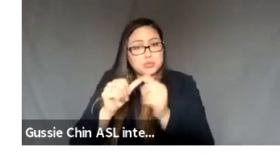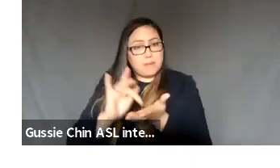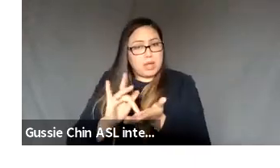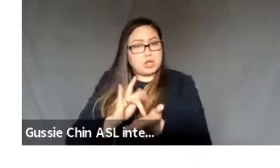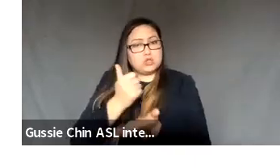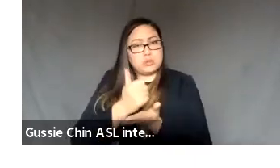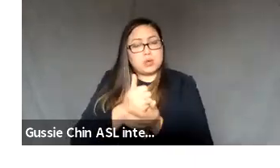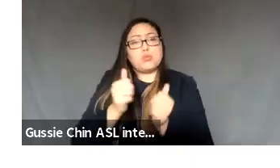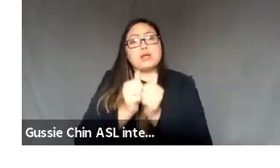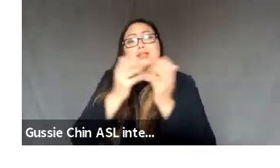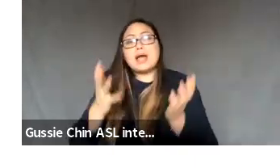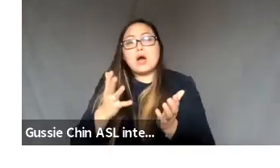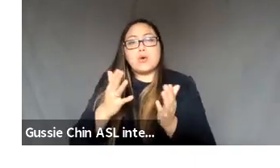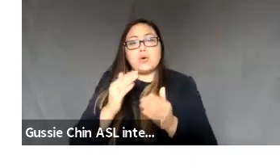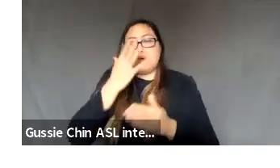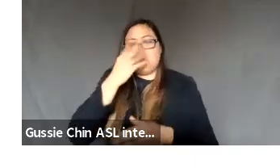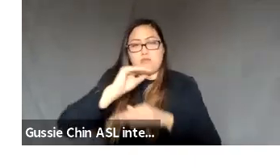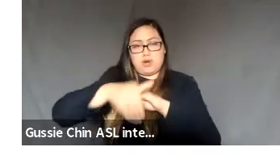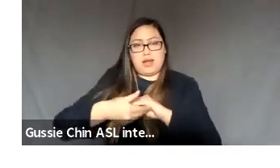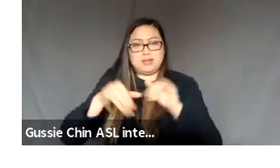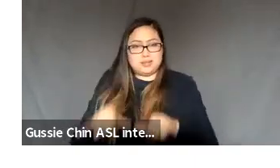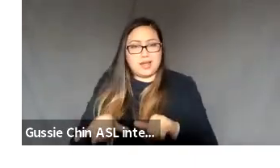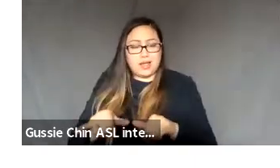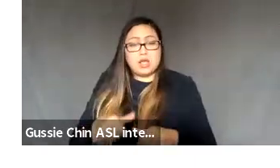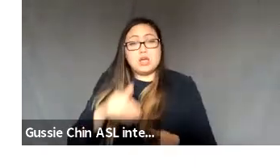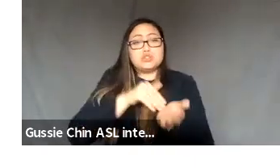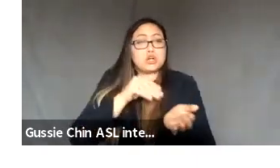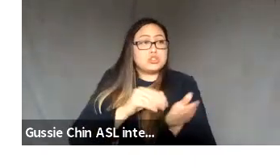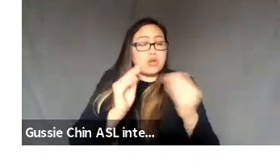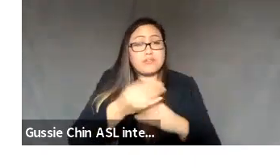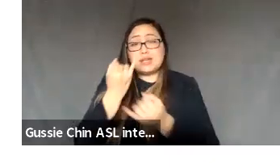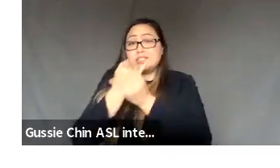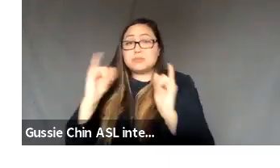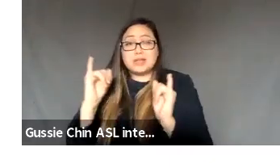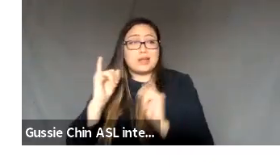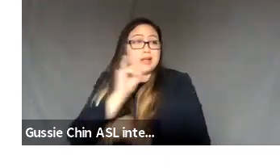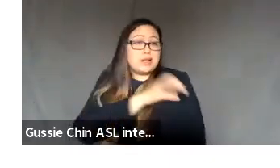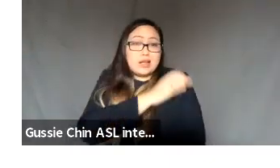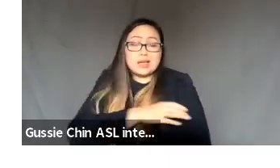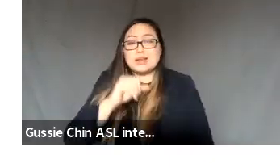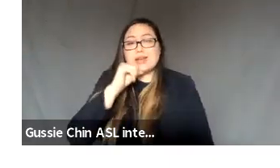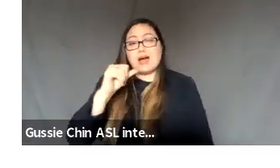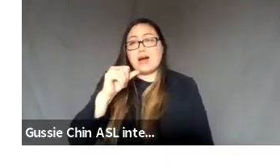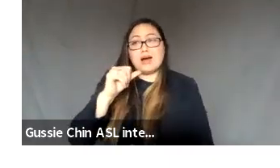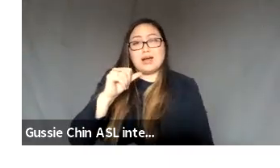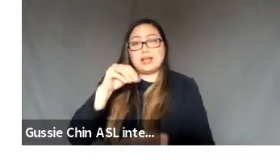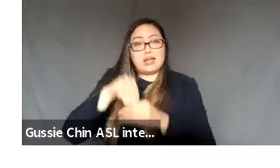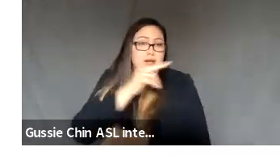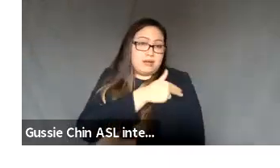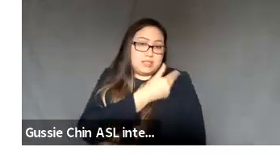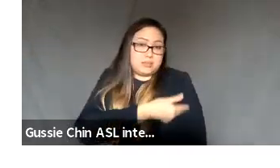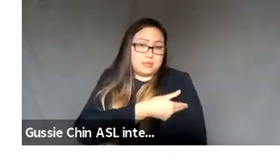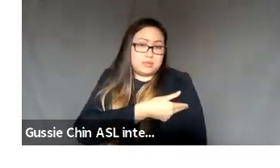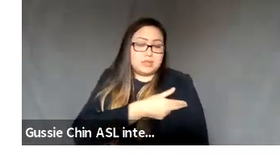an overnight stay. Doctors' offices, independent clinics, and other facilities not located in hospitals are